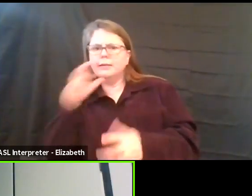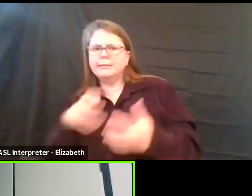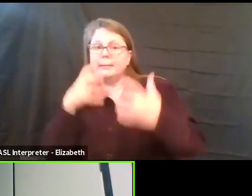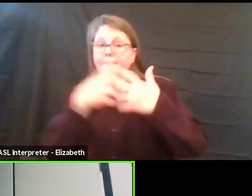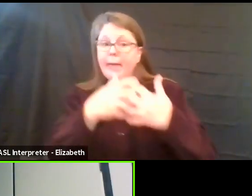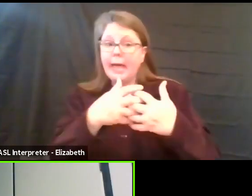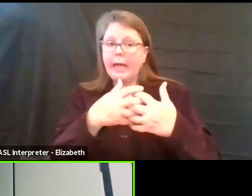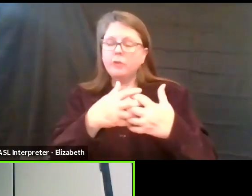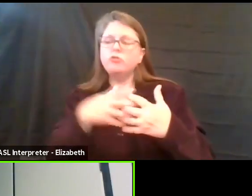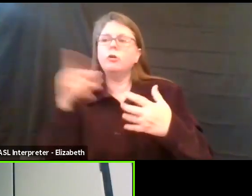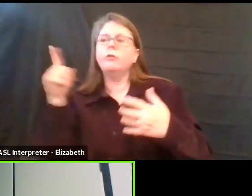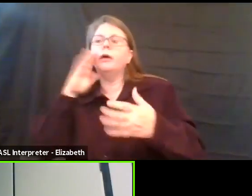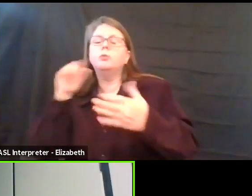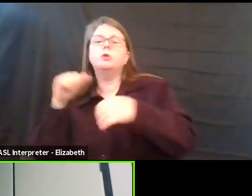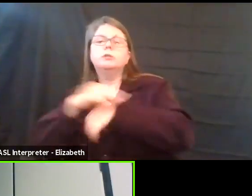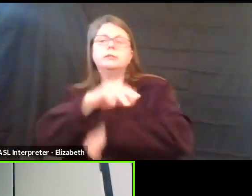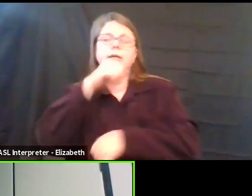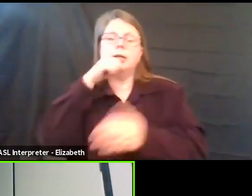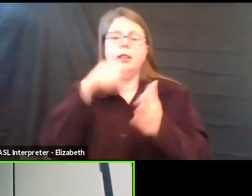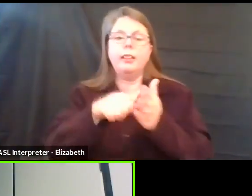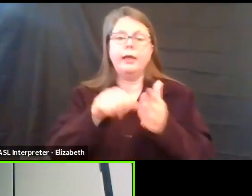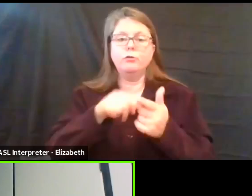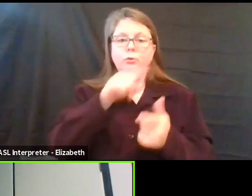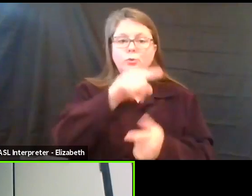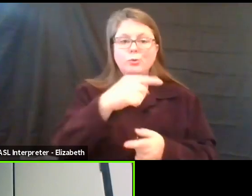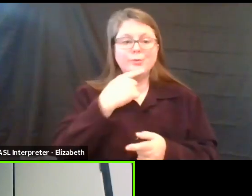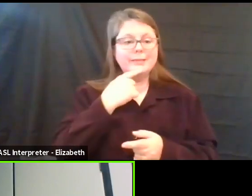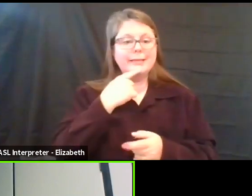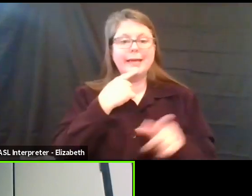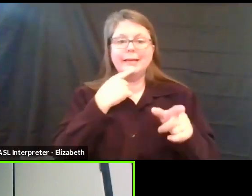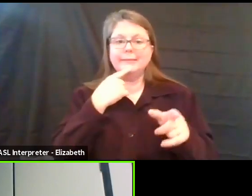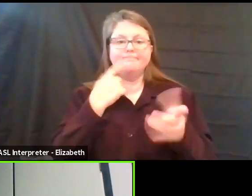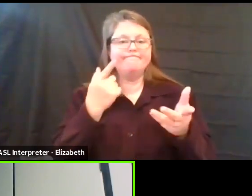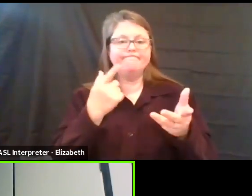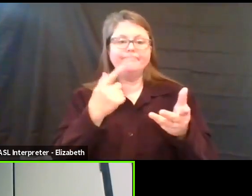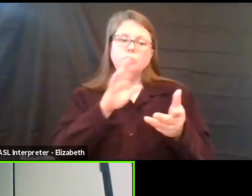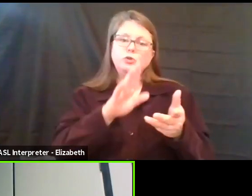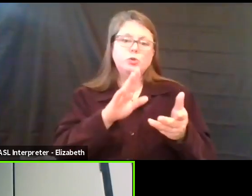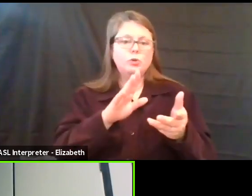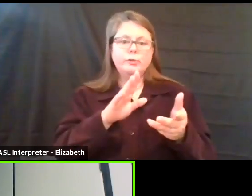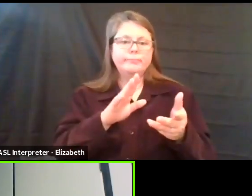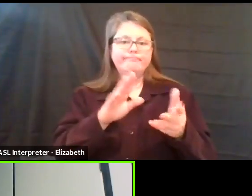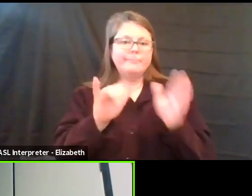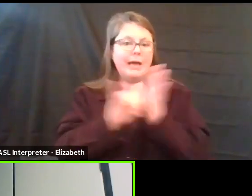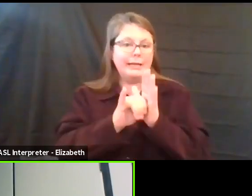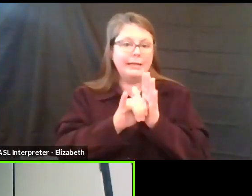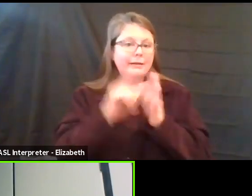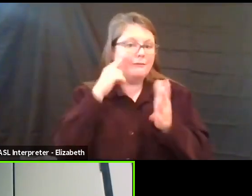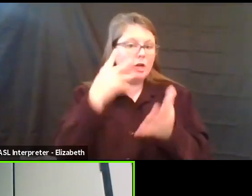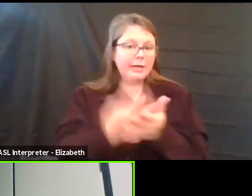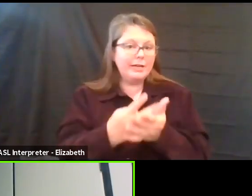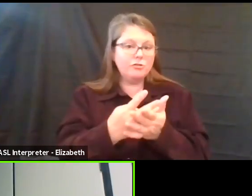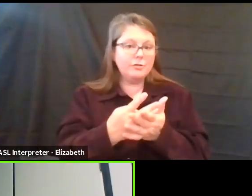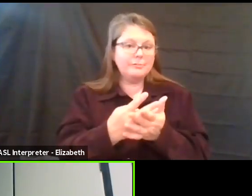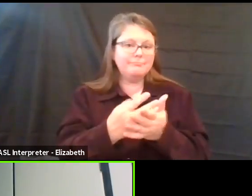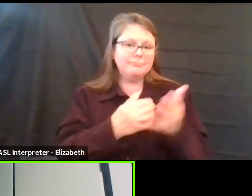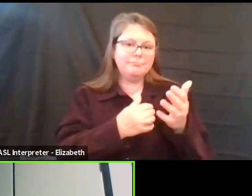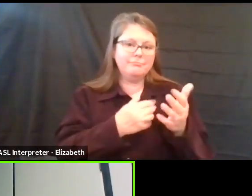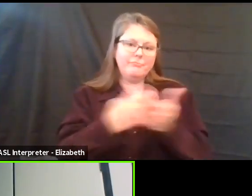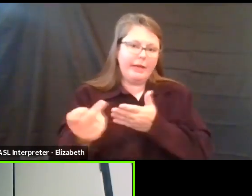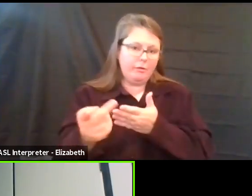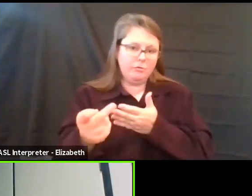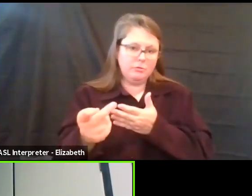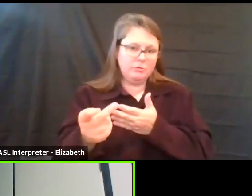identity verification not passing. But all that means is that you just need to submit the documentation to